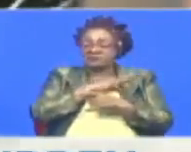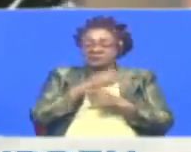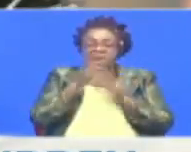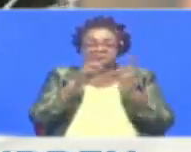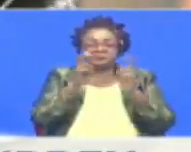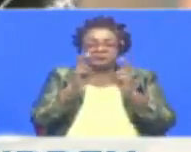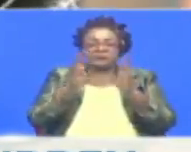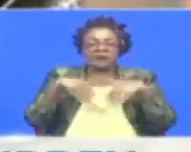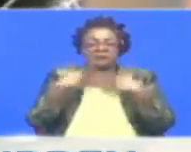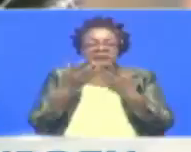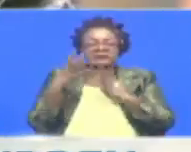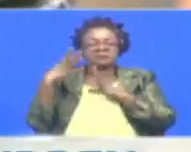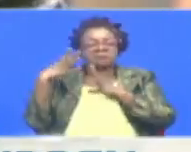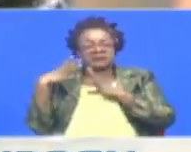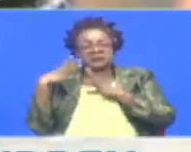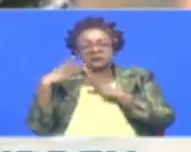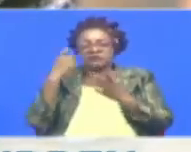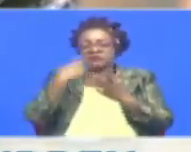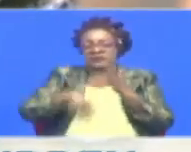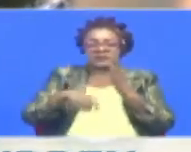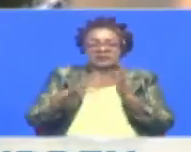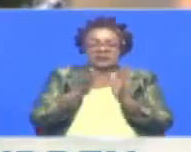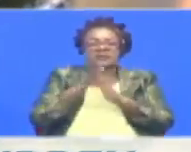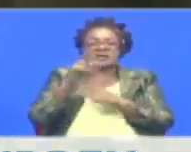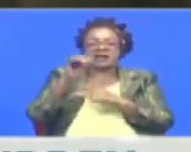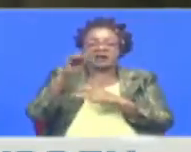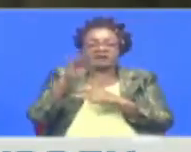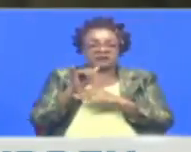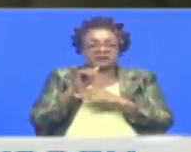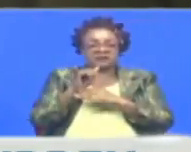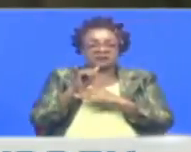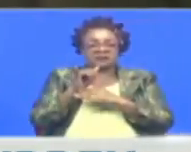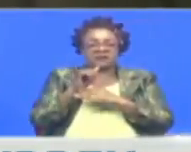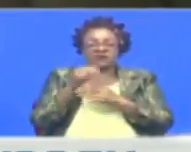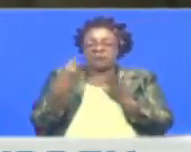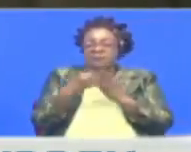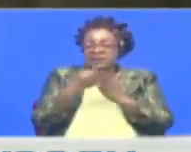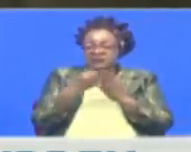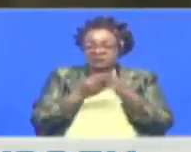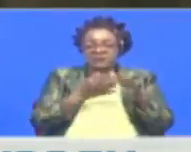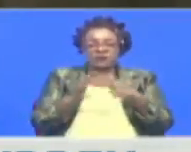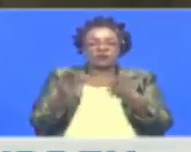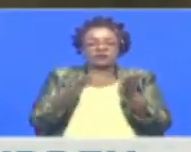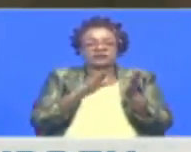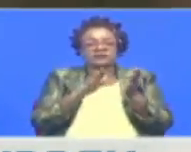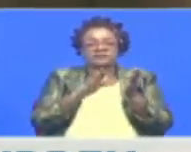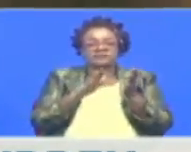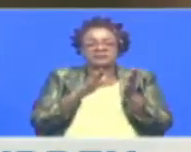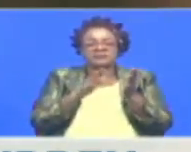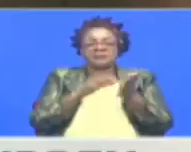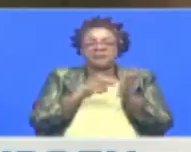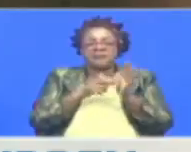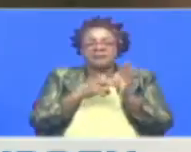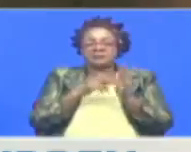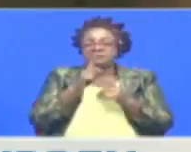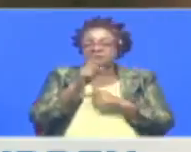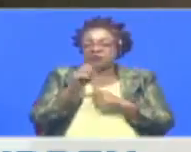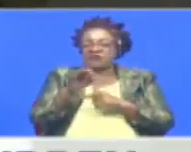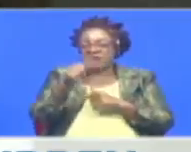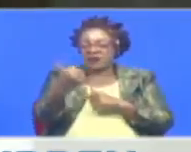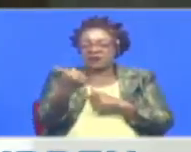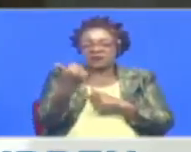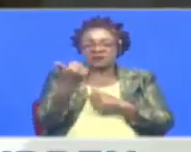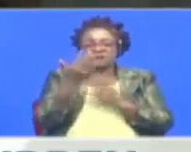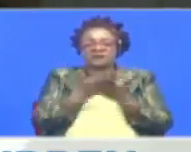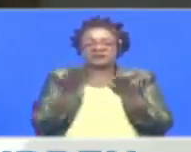burden of taxes and levies. In terms of price methodologies, that is one of the other key factors that